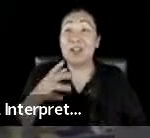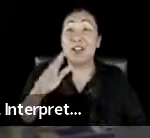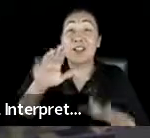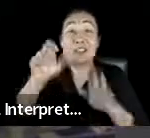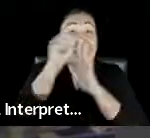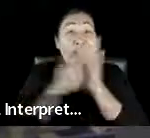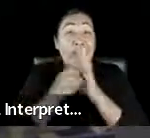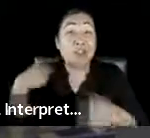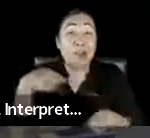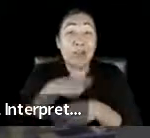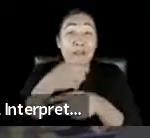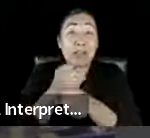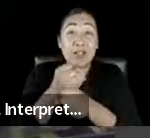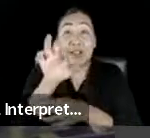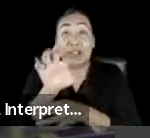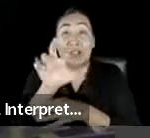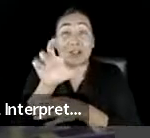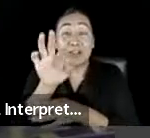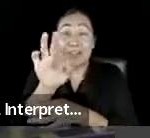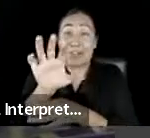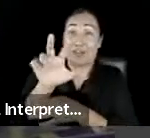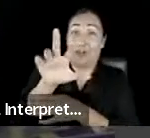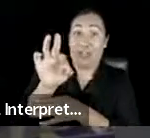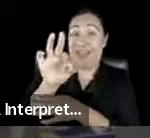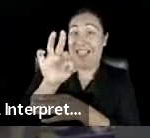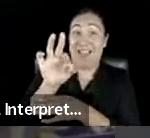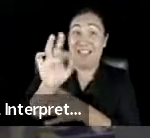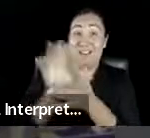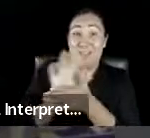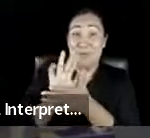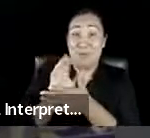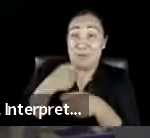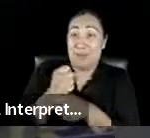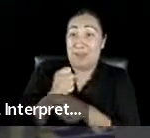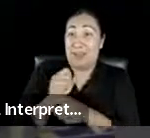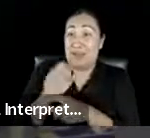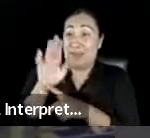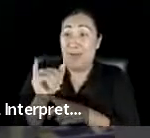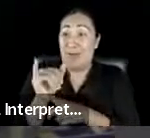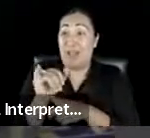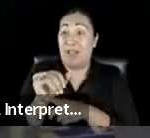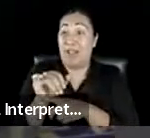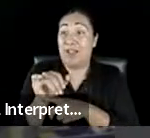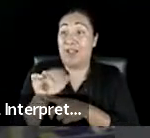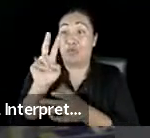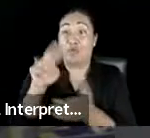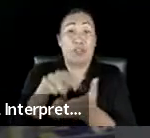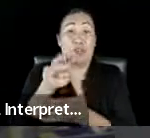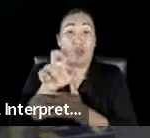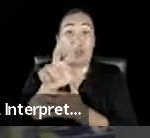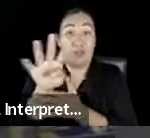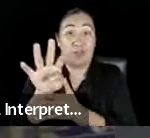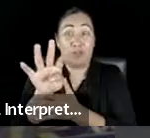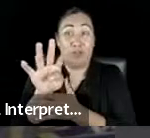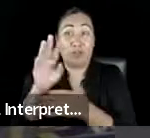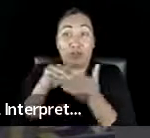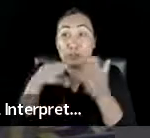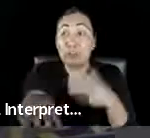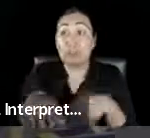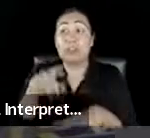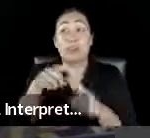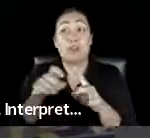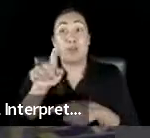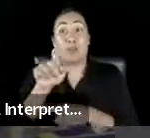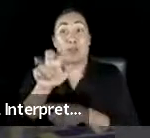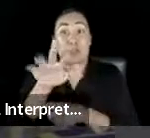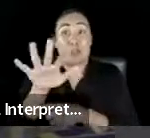939 films created by nearly 2,500 students from 135 schools and community-based organizations representing